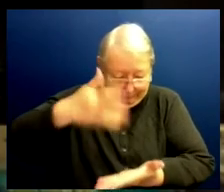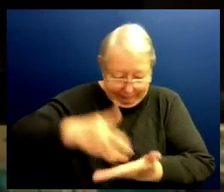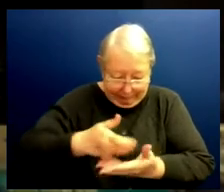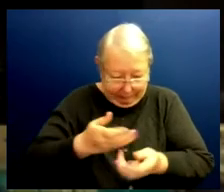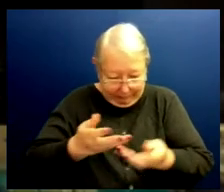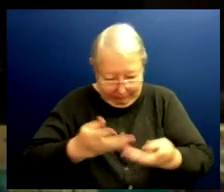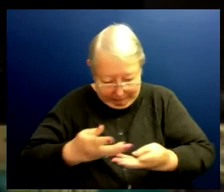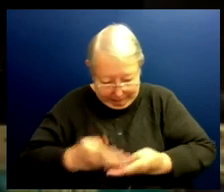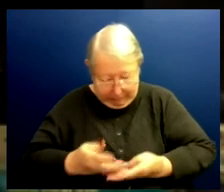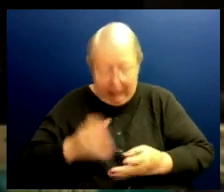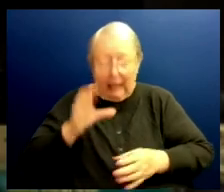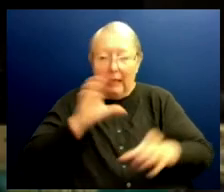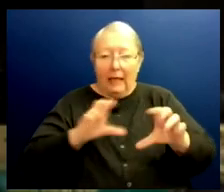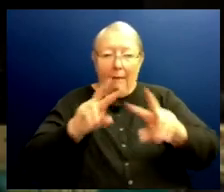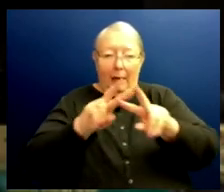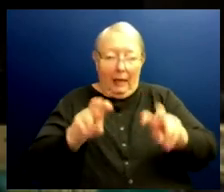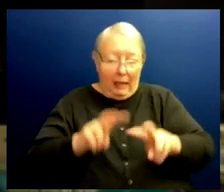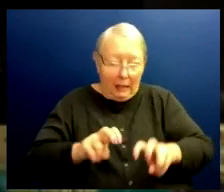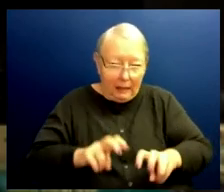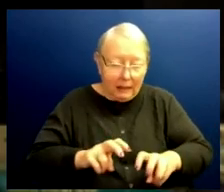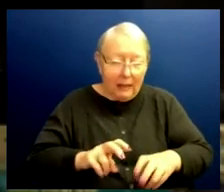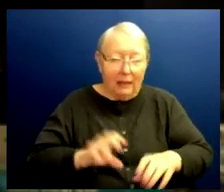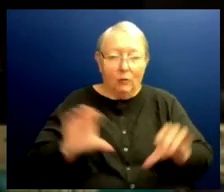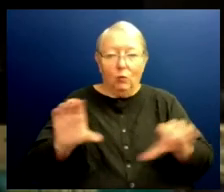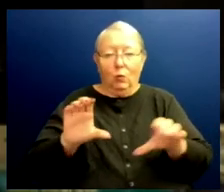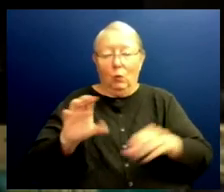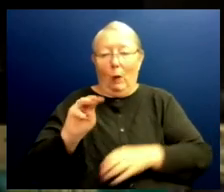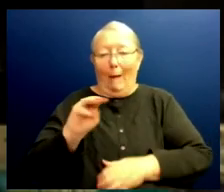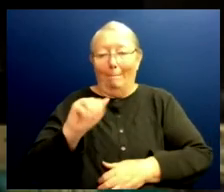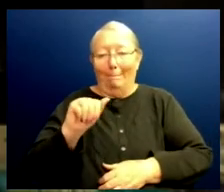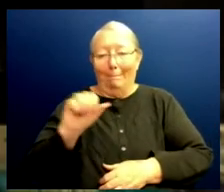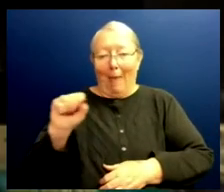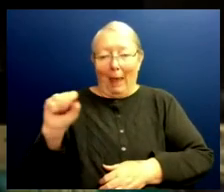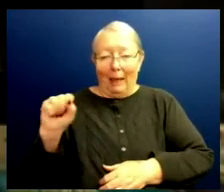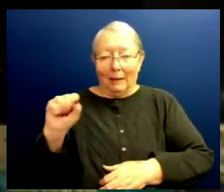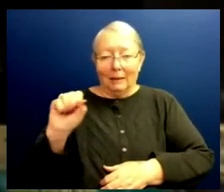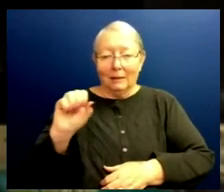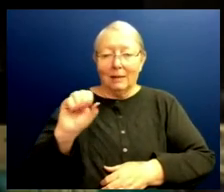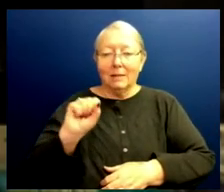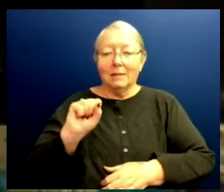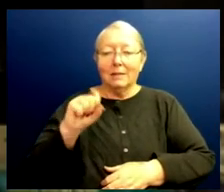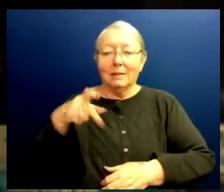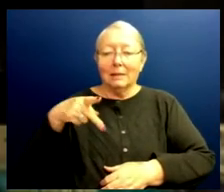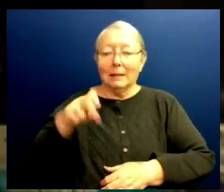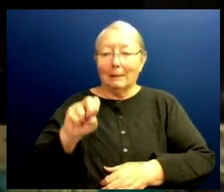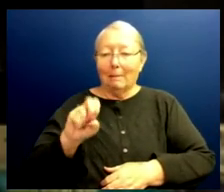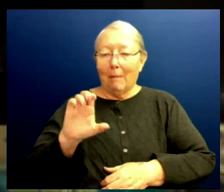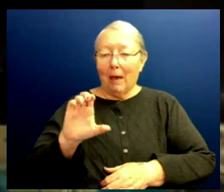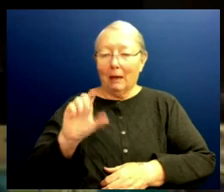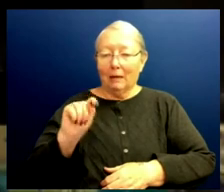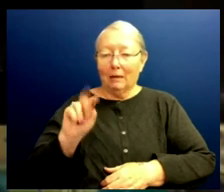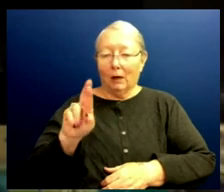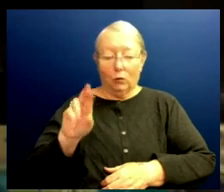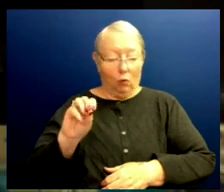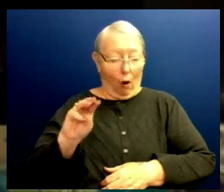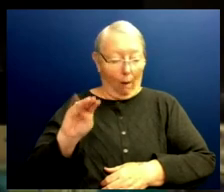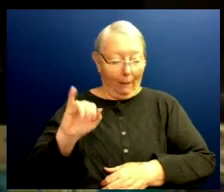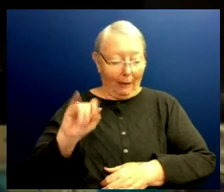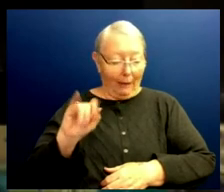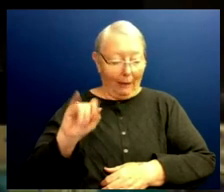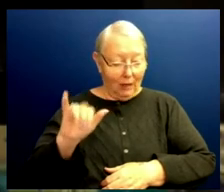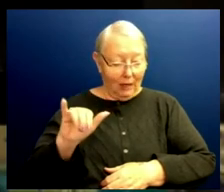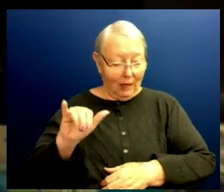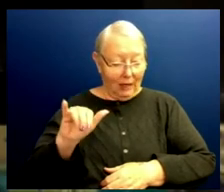chemical analyses, mass spectrometry and the like. It is actually difficult to detect